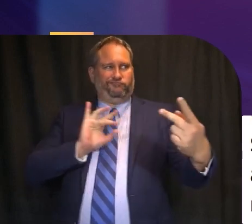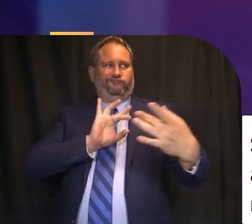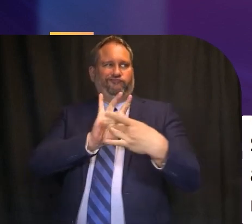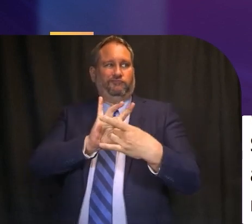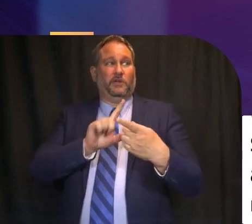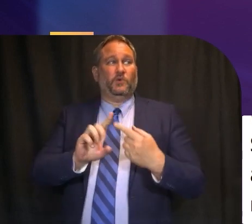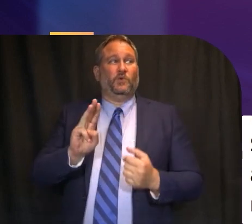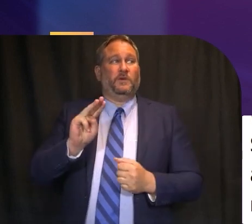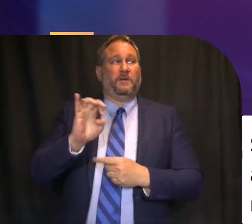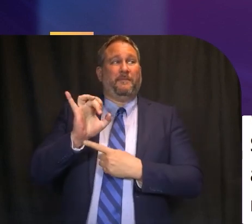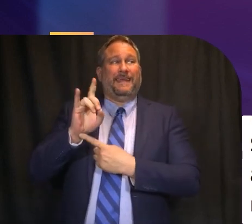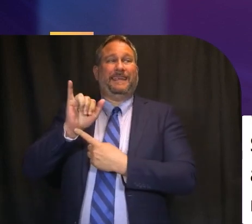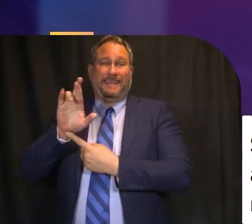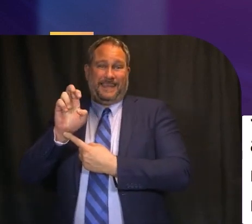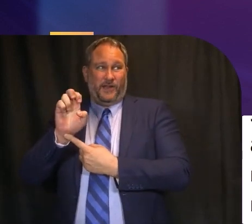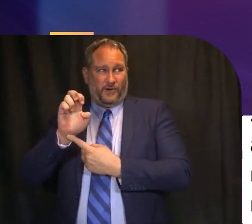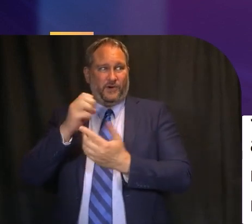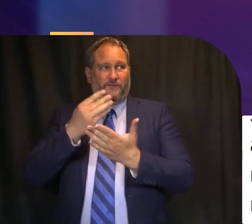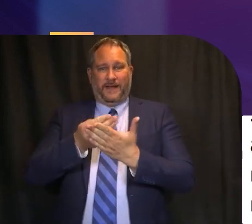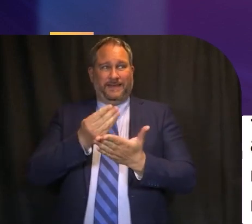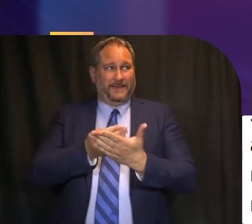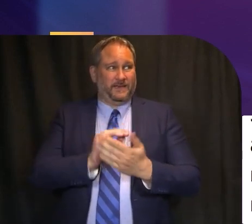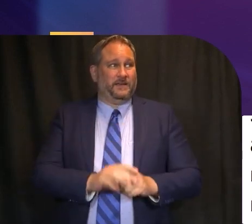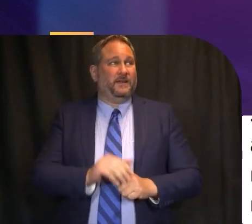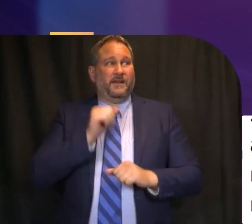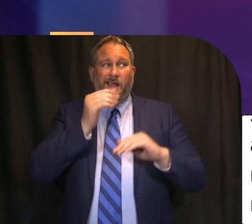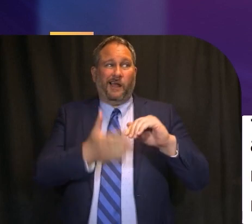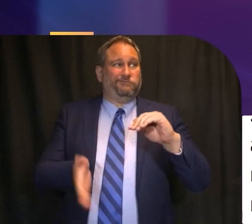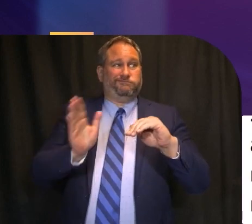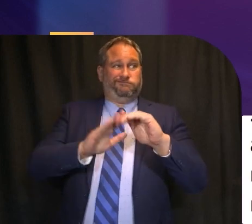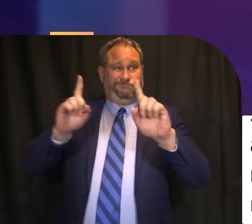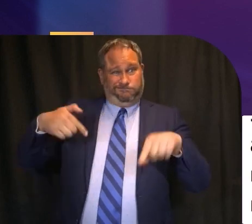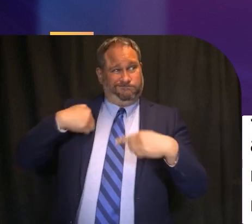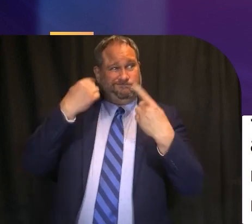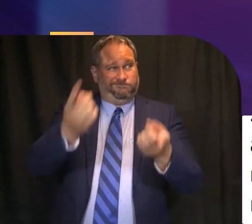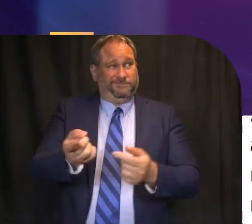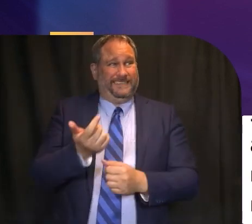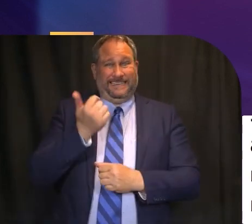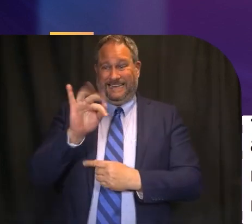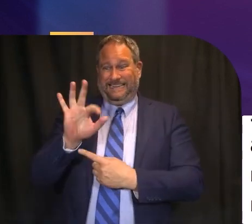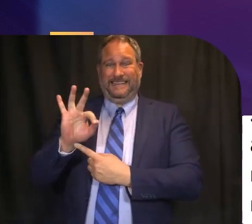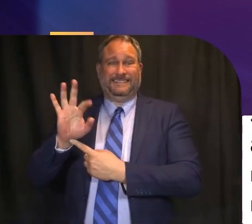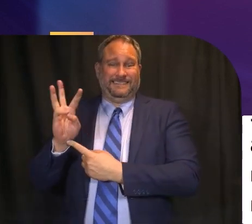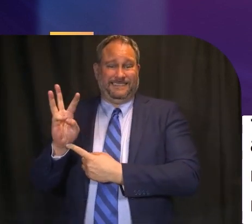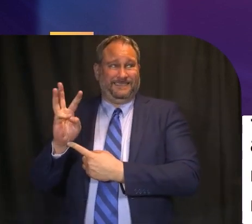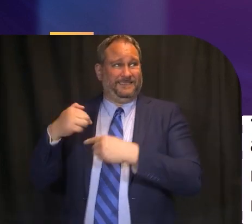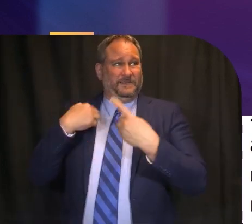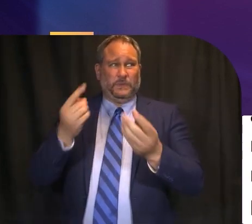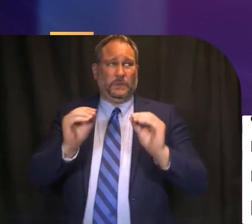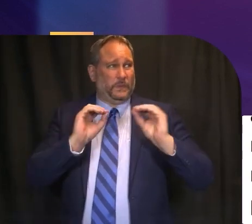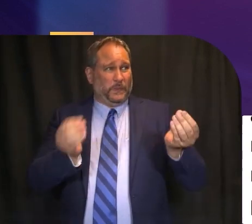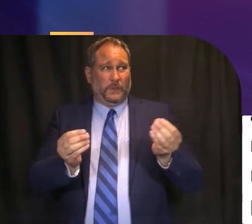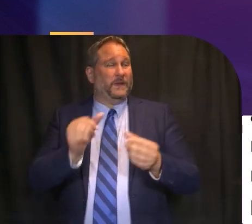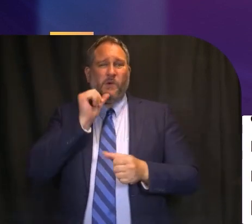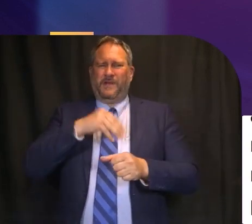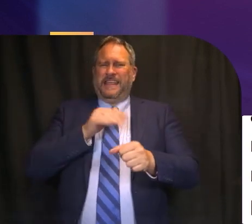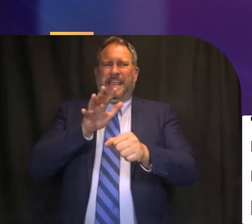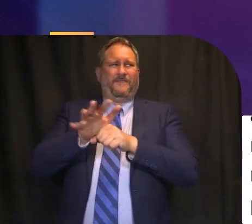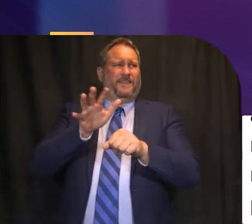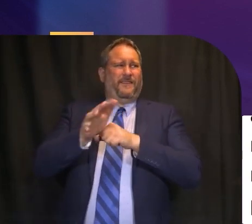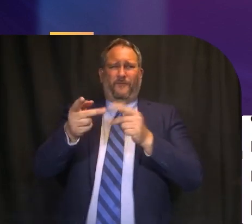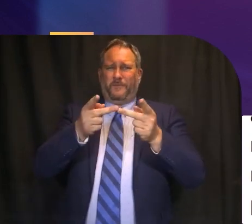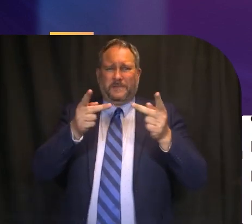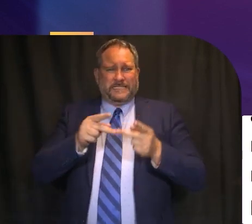1996 and 2020. We are already behind a curve in producing physicians. The U.S. is projected to have a shortage of 40,000